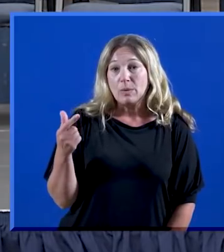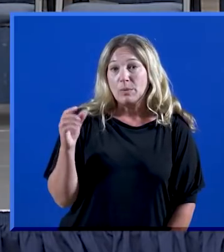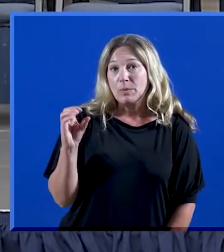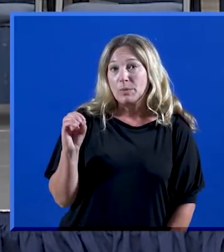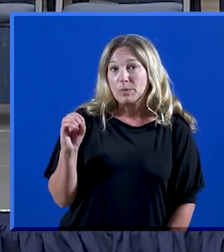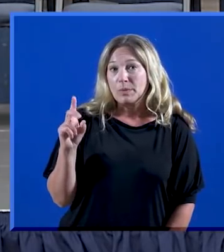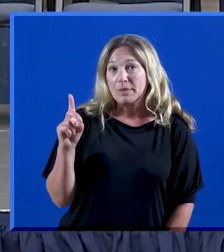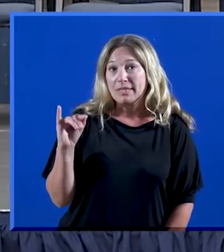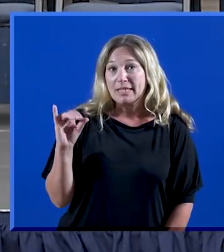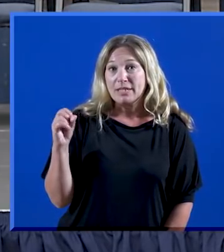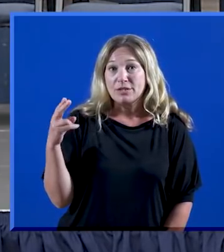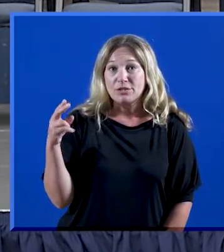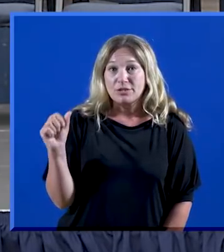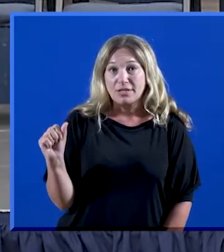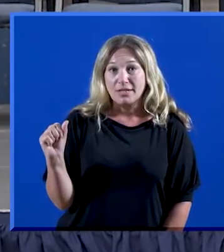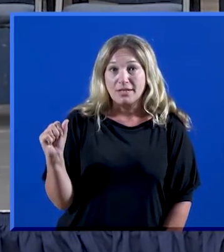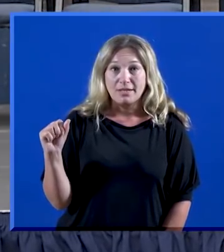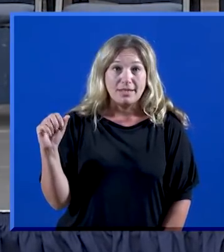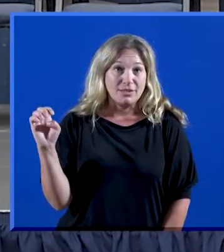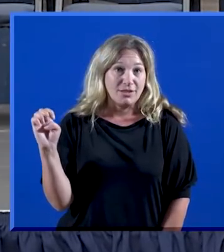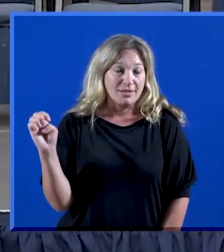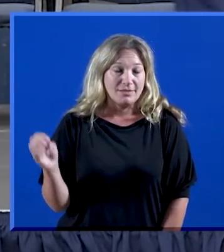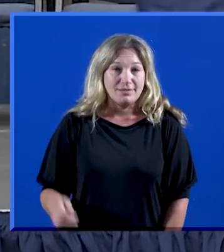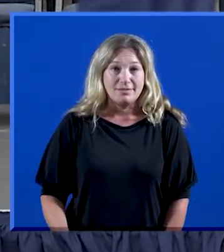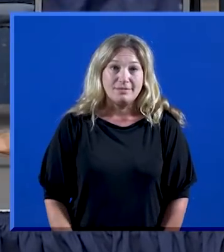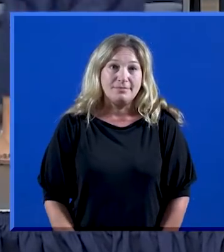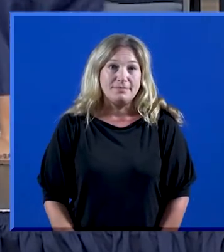Khadija Ijaz.